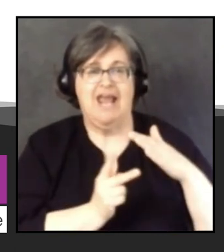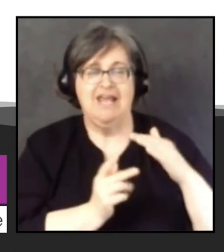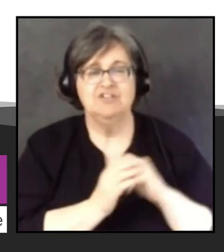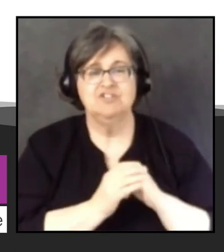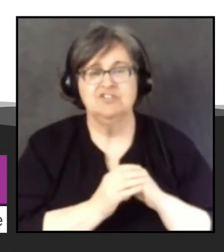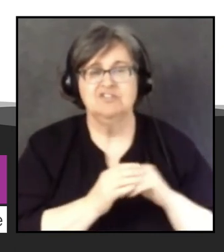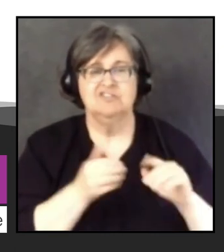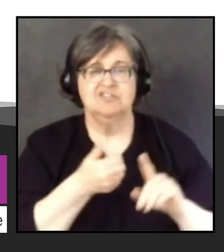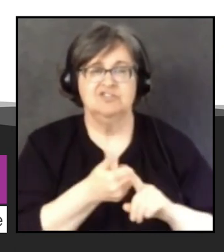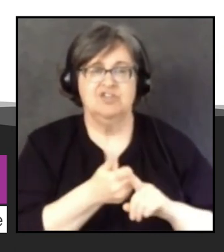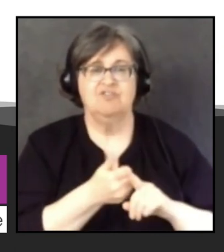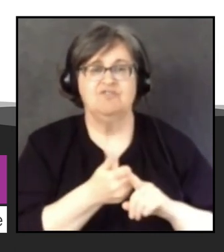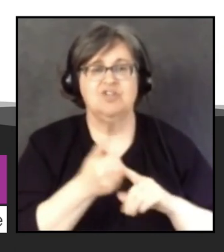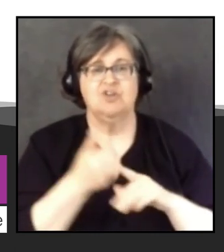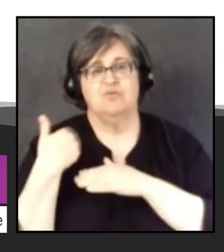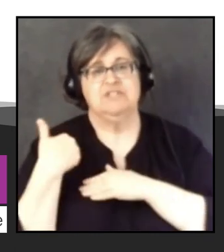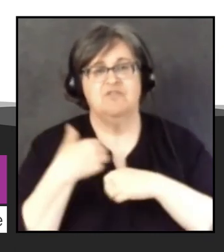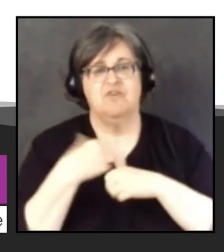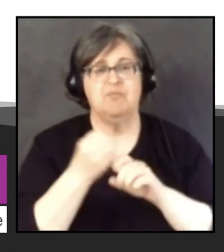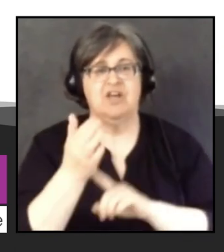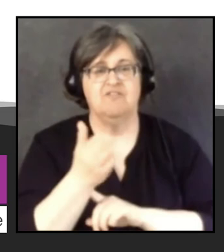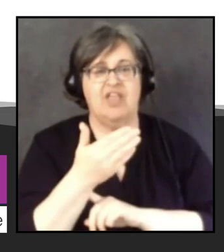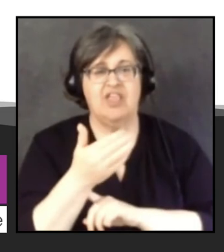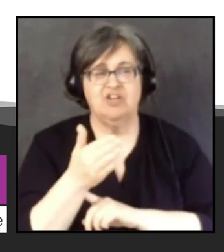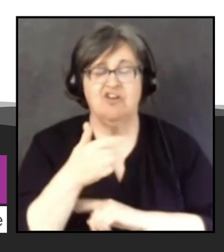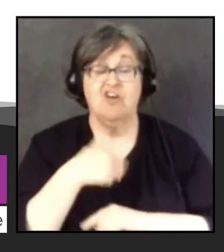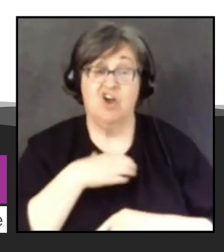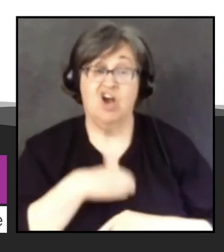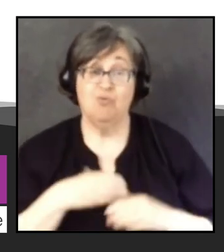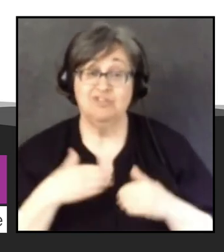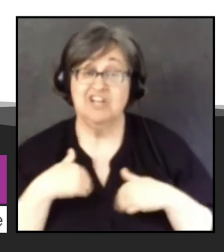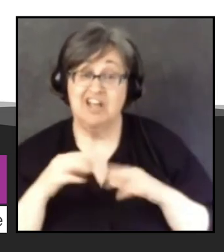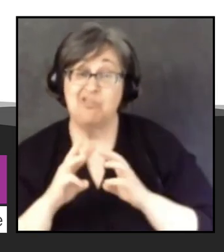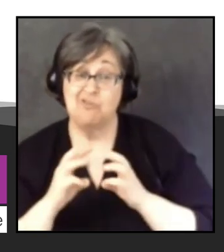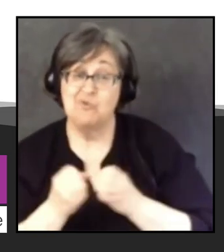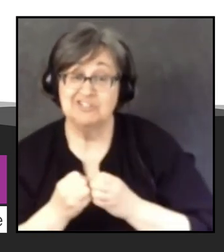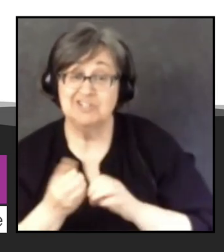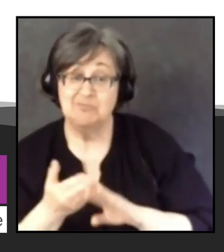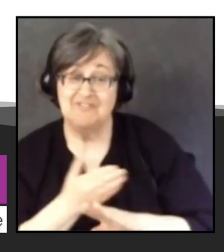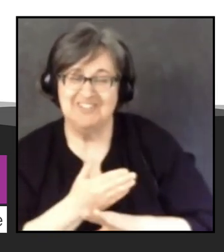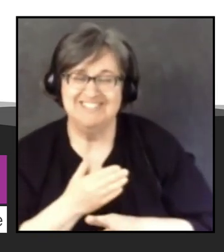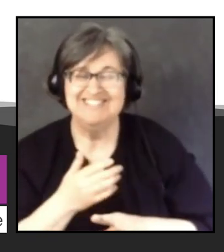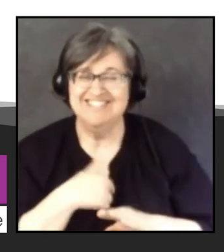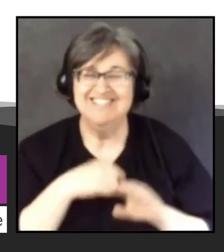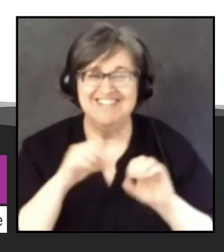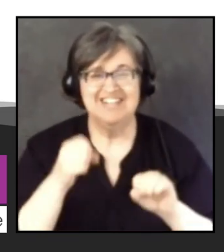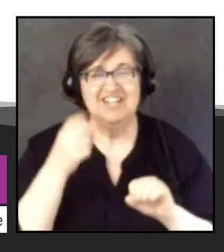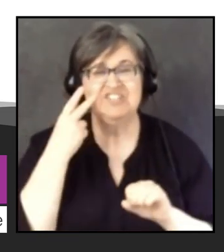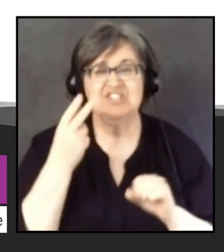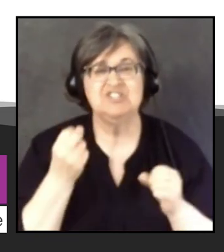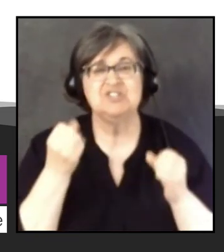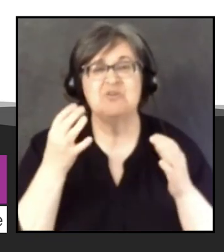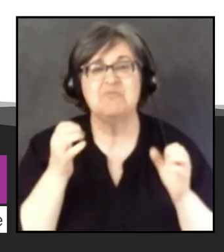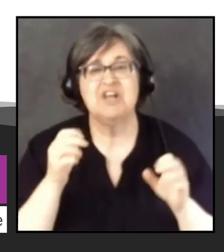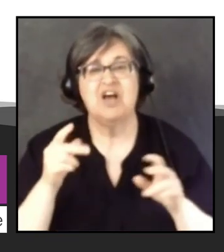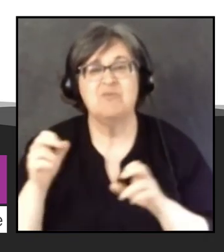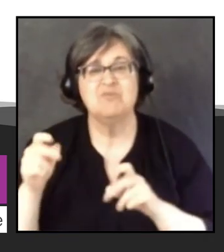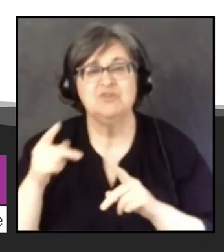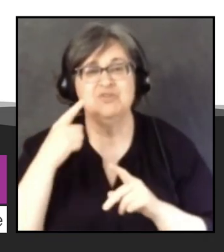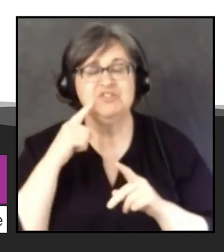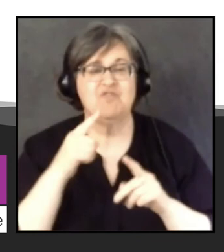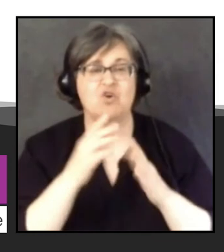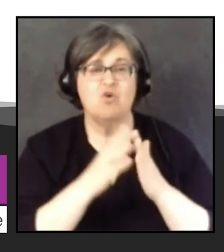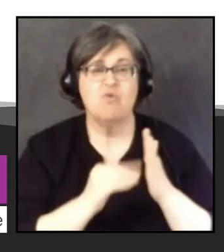like responsible for making the flag project and how I wish I'd had this workshop. And so I definitely can see so many opportunities for replication